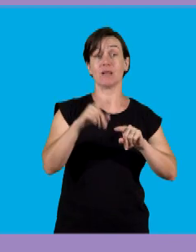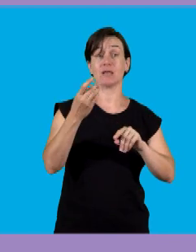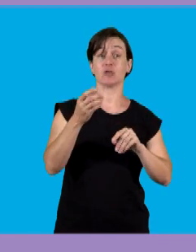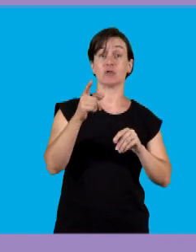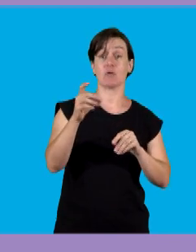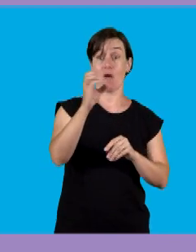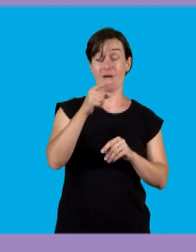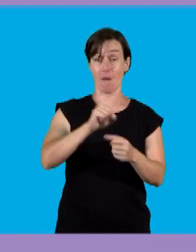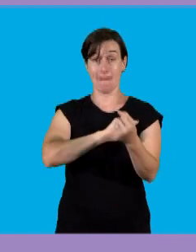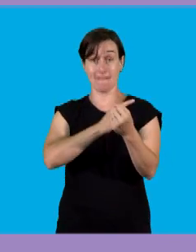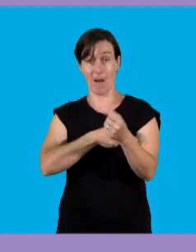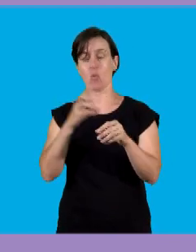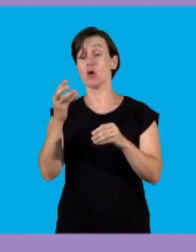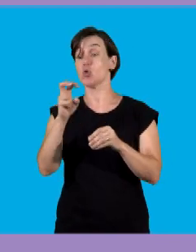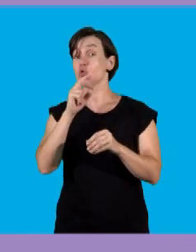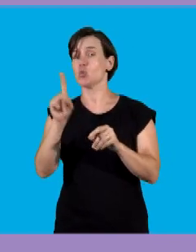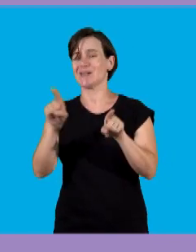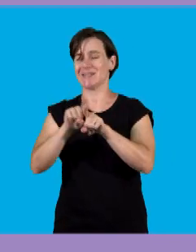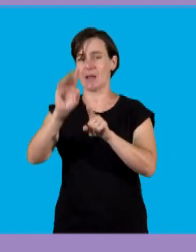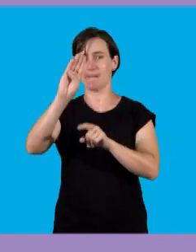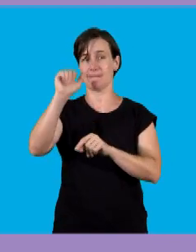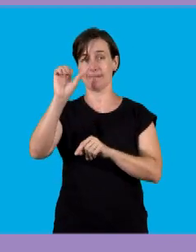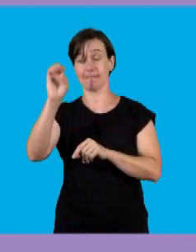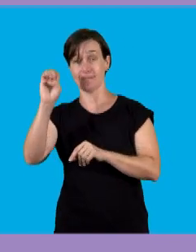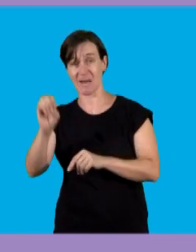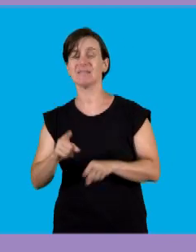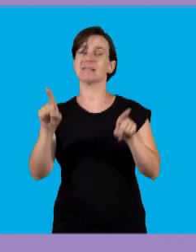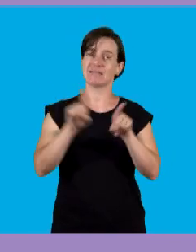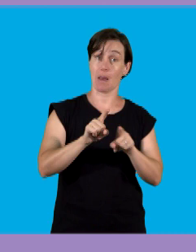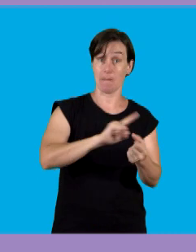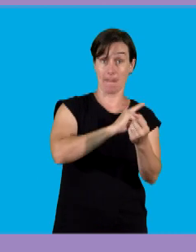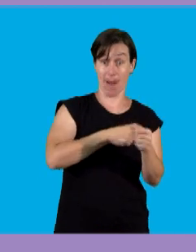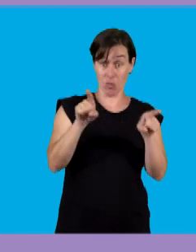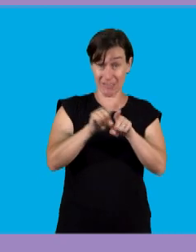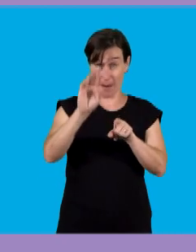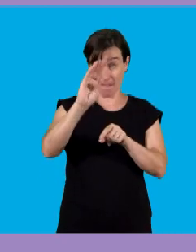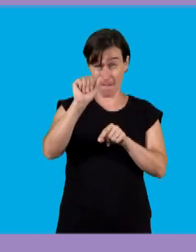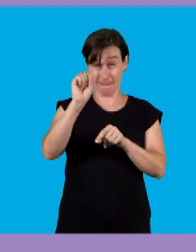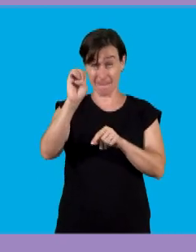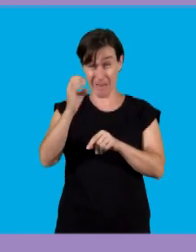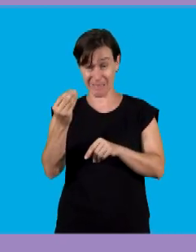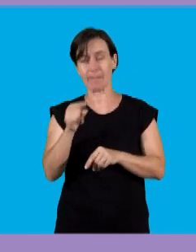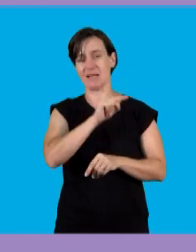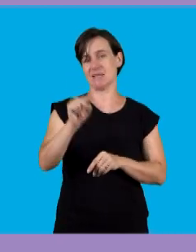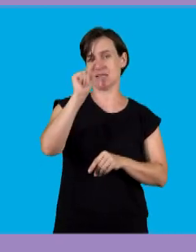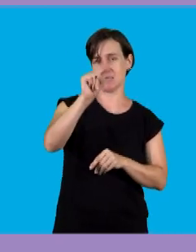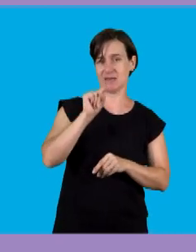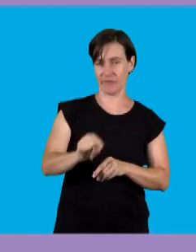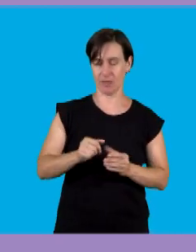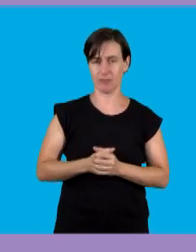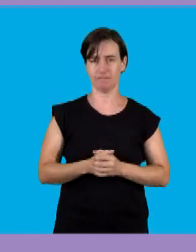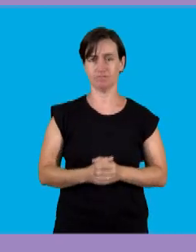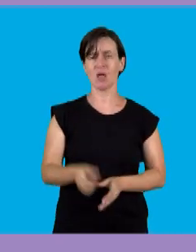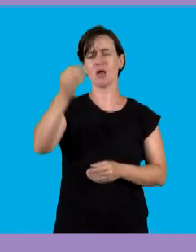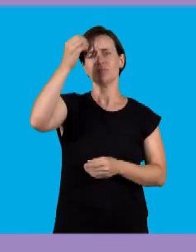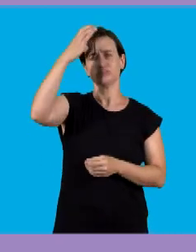base and division of powers of the same base. So looking at our concept